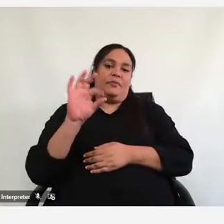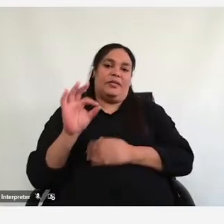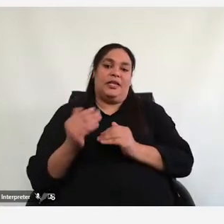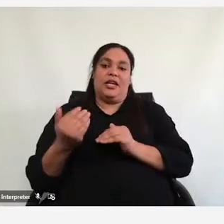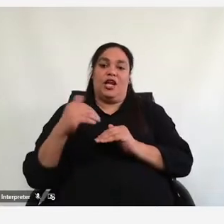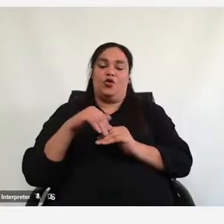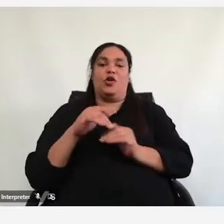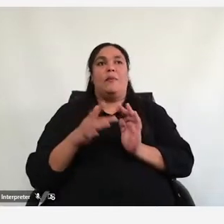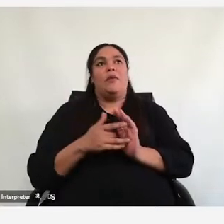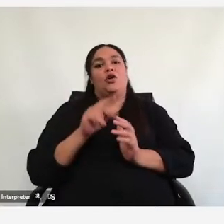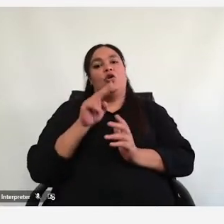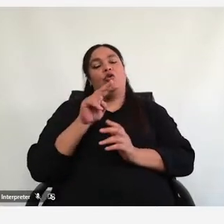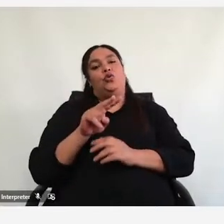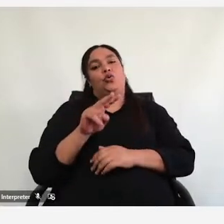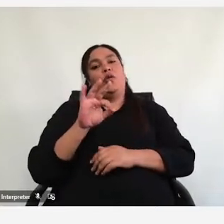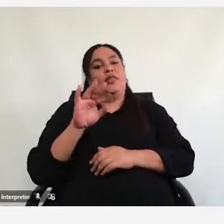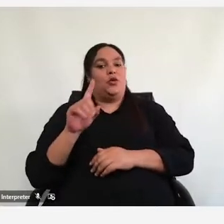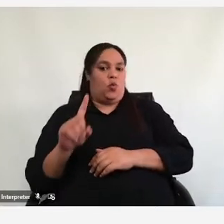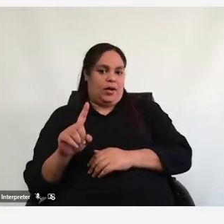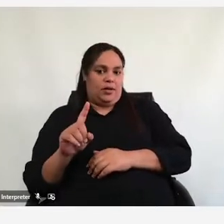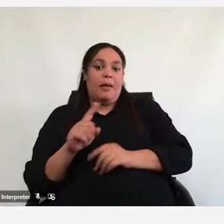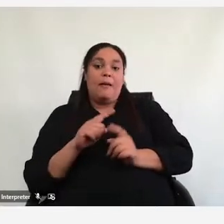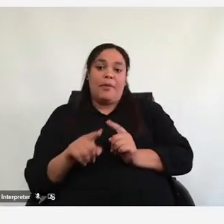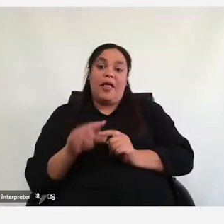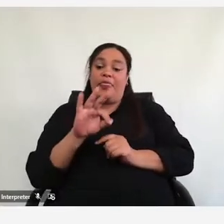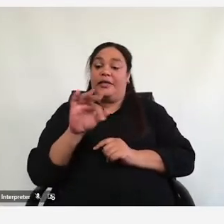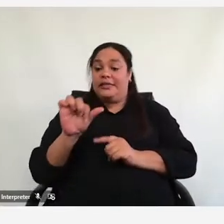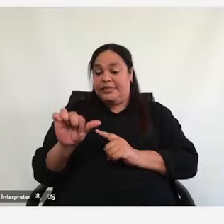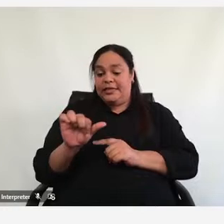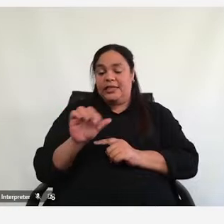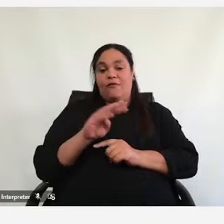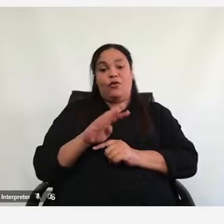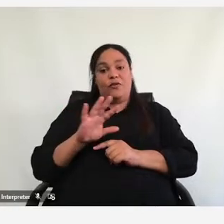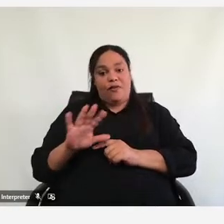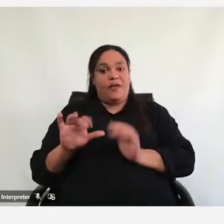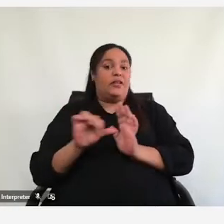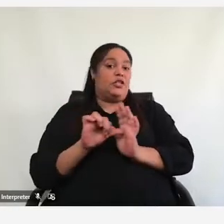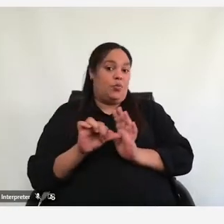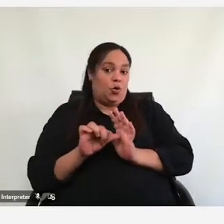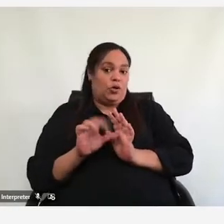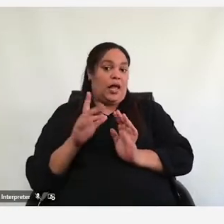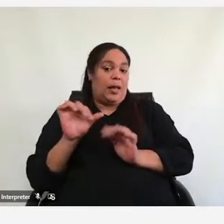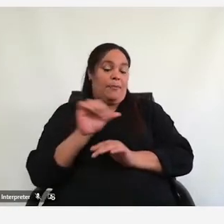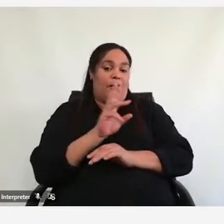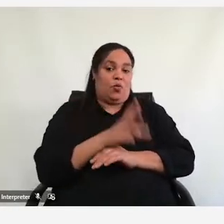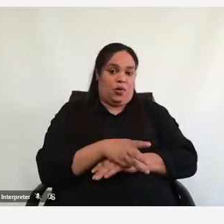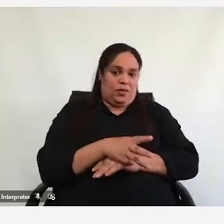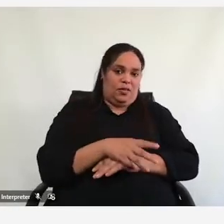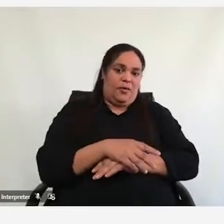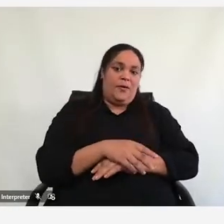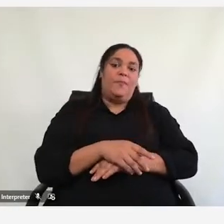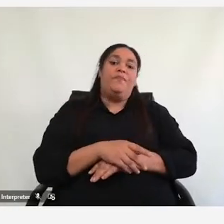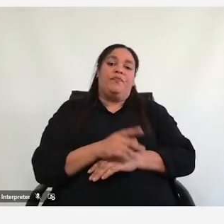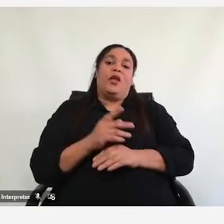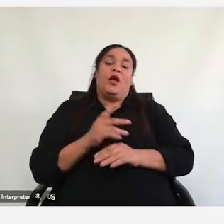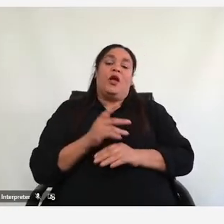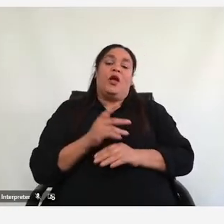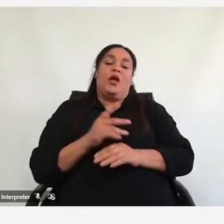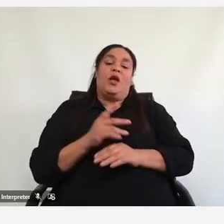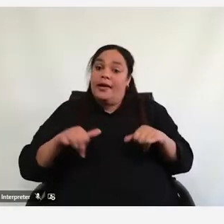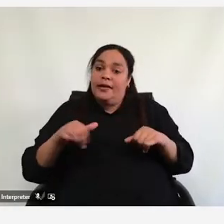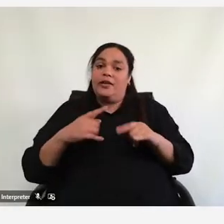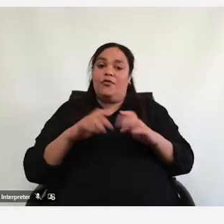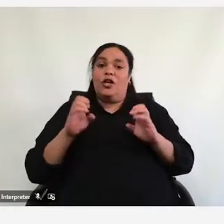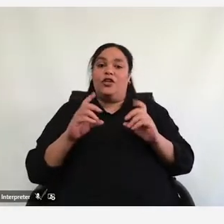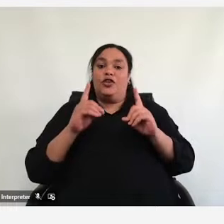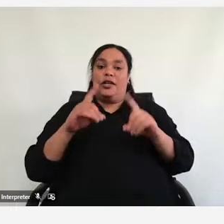on page 231. Now, the 36 and the 45 is important. I will get back to that now. The weighting of the